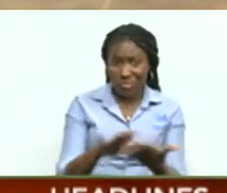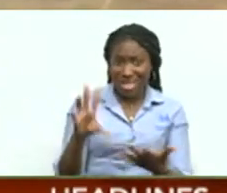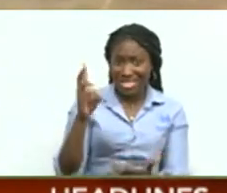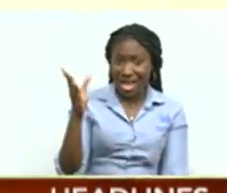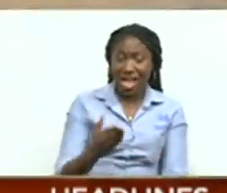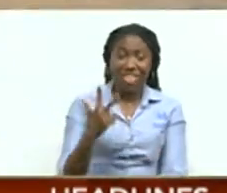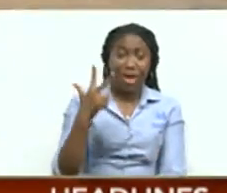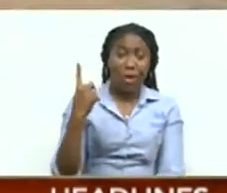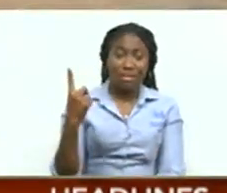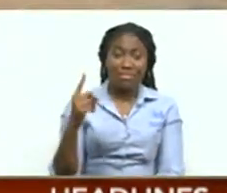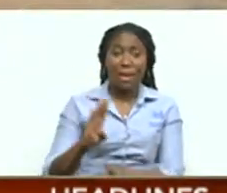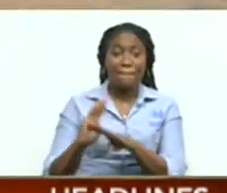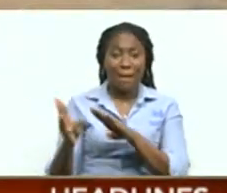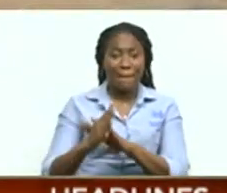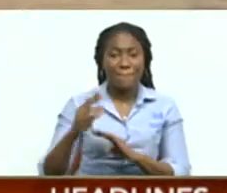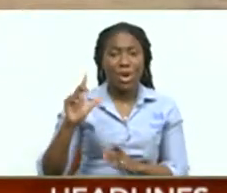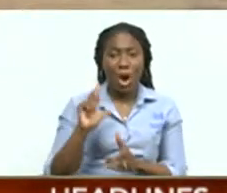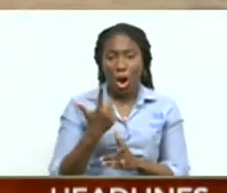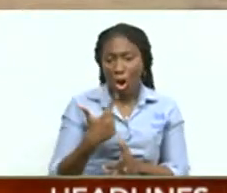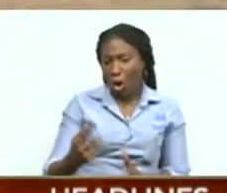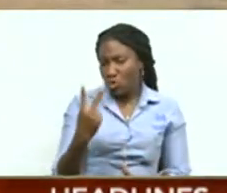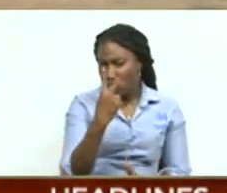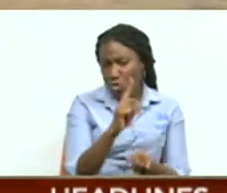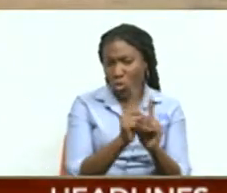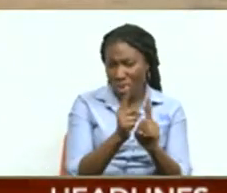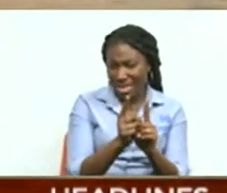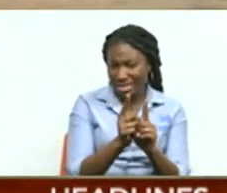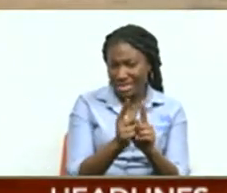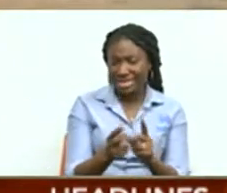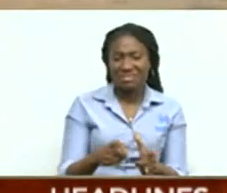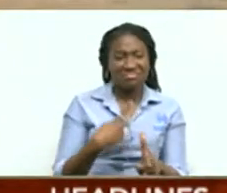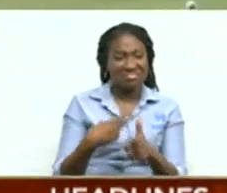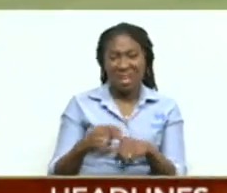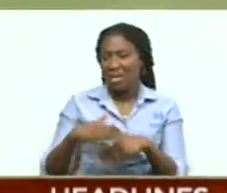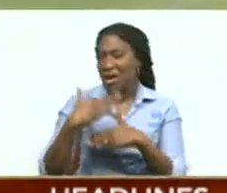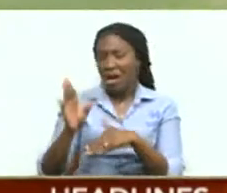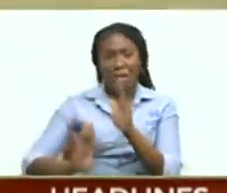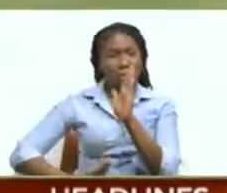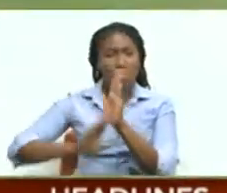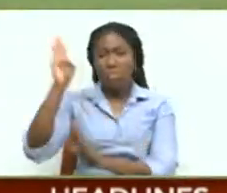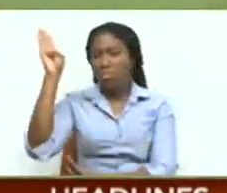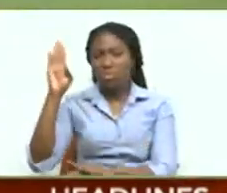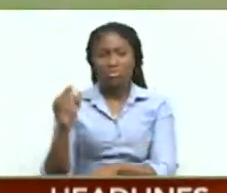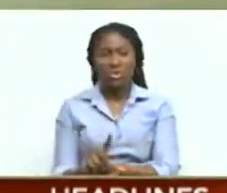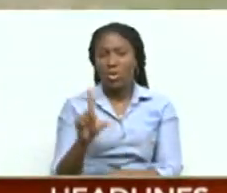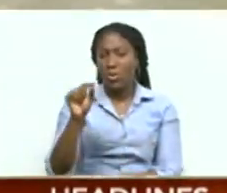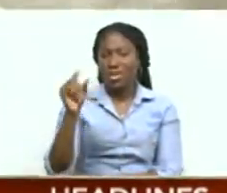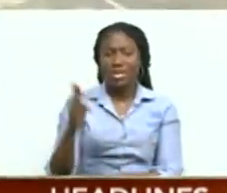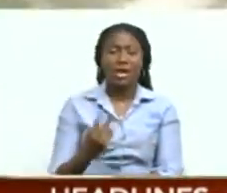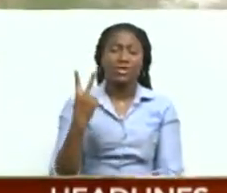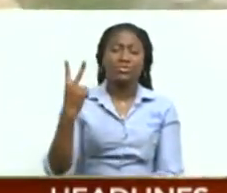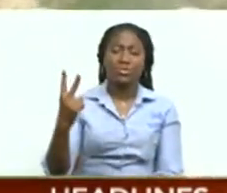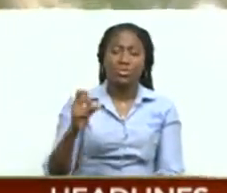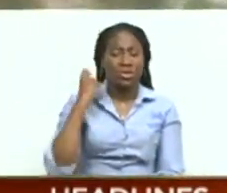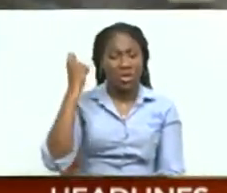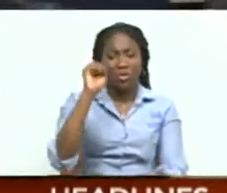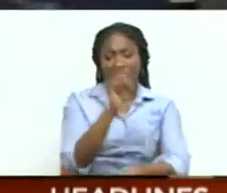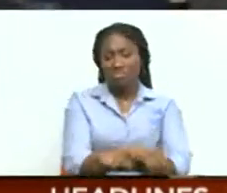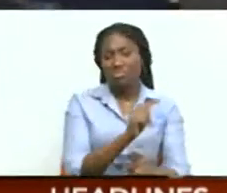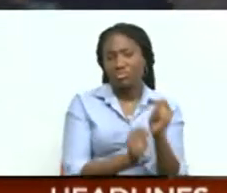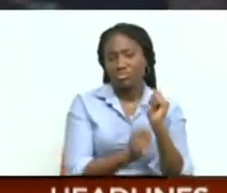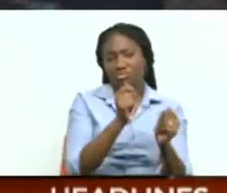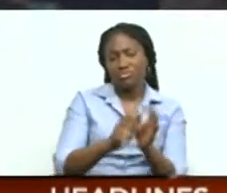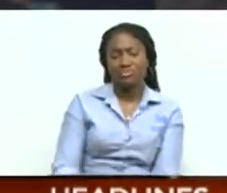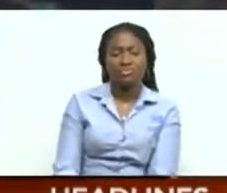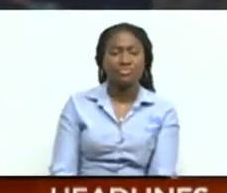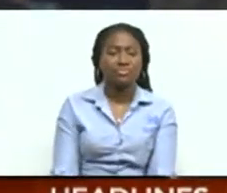31. Barbados lost 2 wickets in an otherwise straightforward chase, getting to 20 for the loss of 2 to seal that fifth